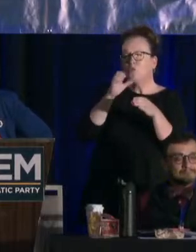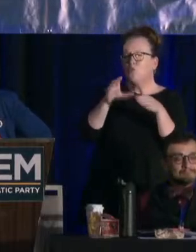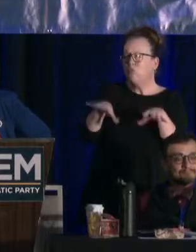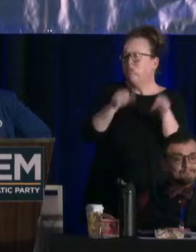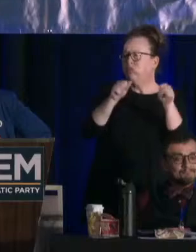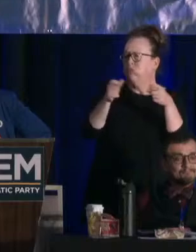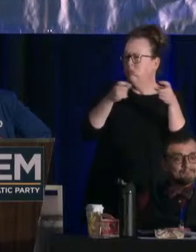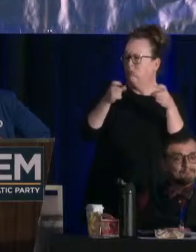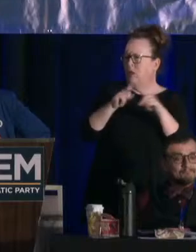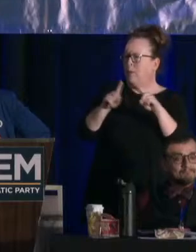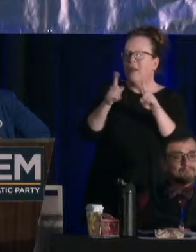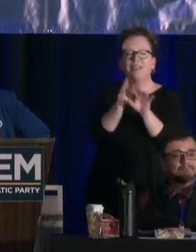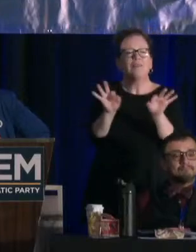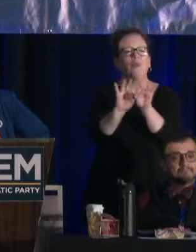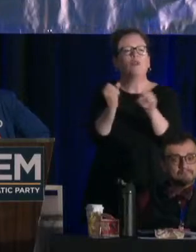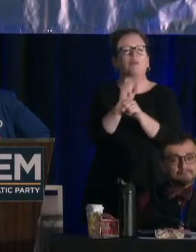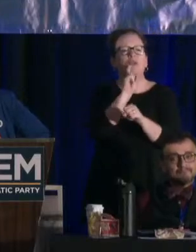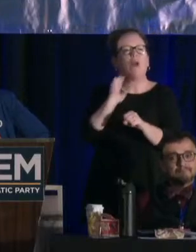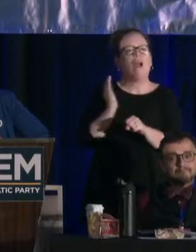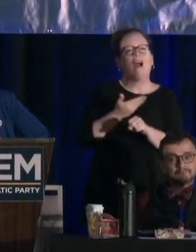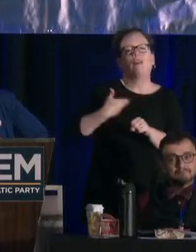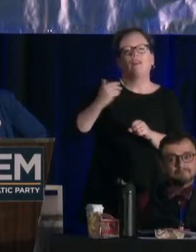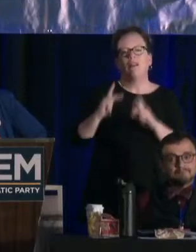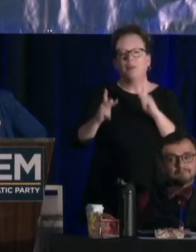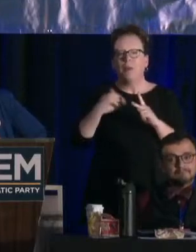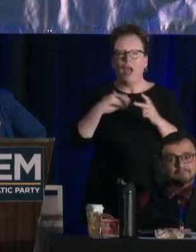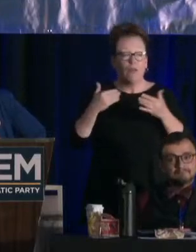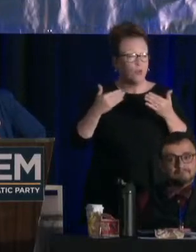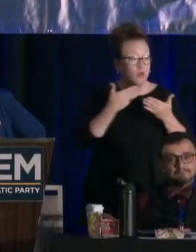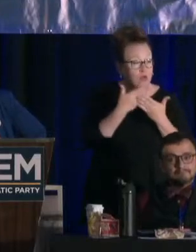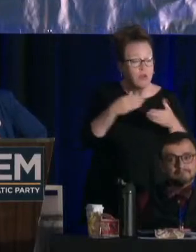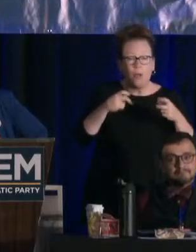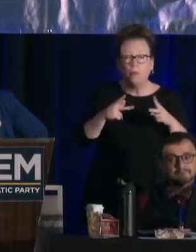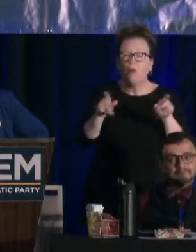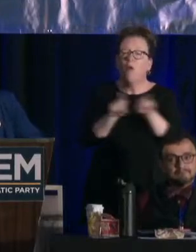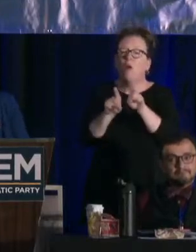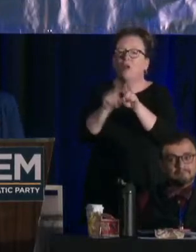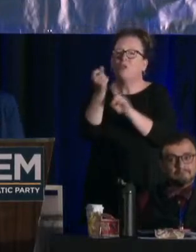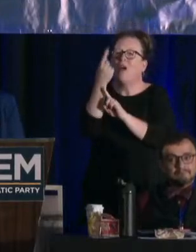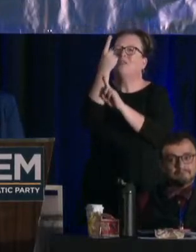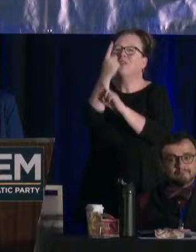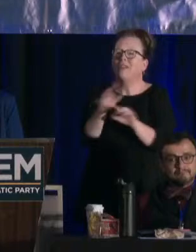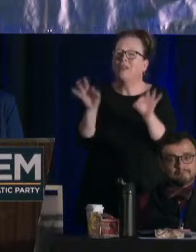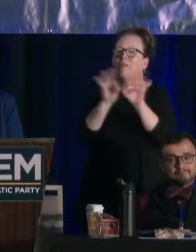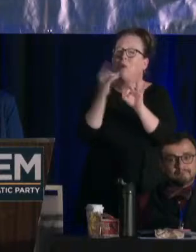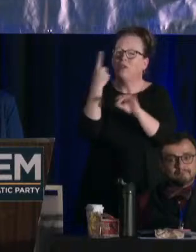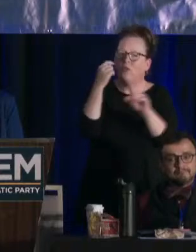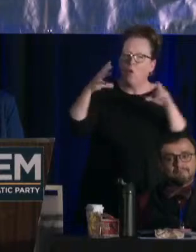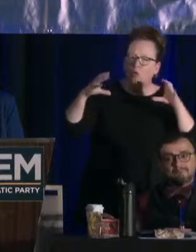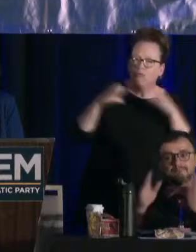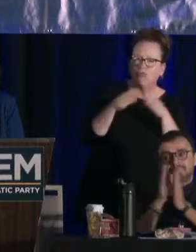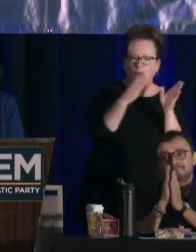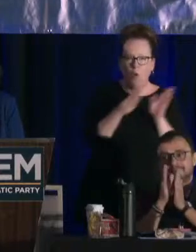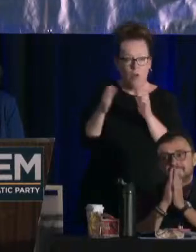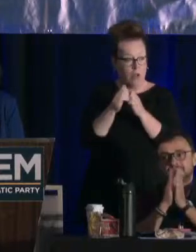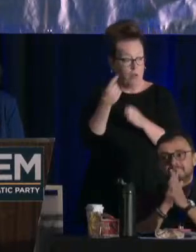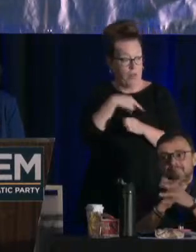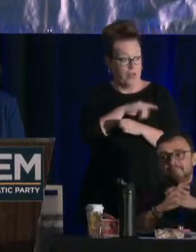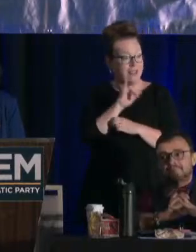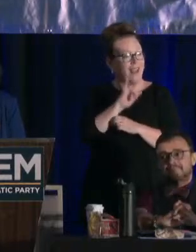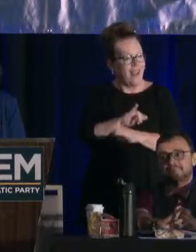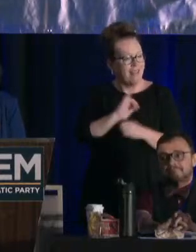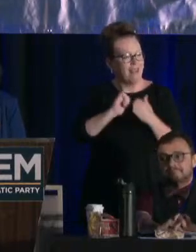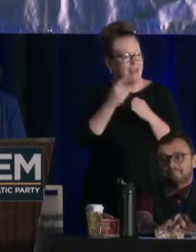making sure our youth had opportunities and understood the importance of organizing with us. And that is how